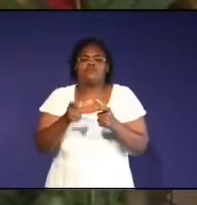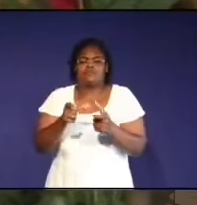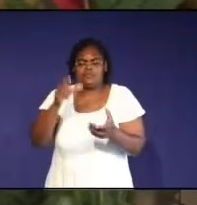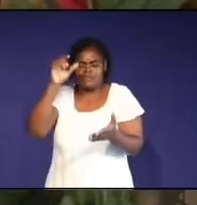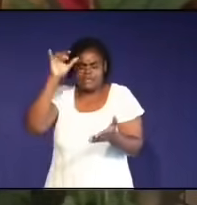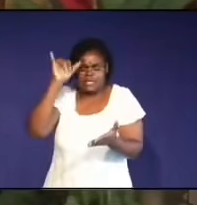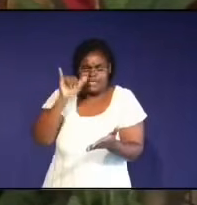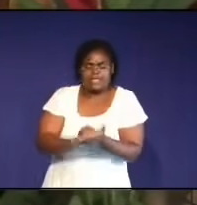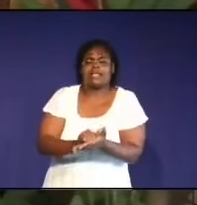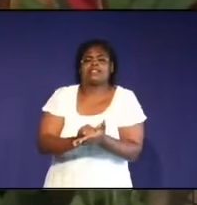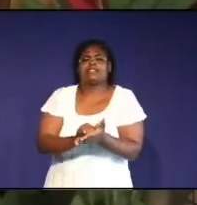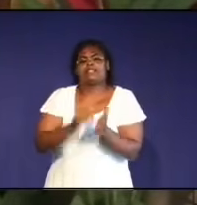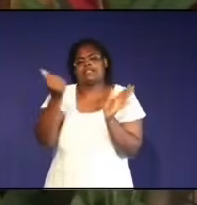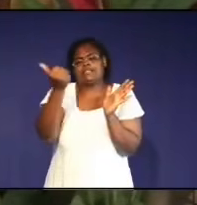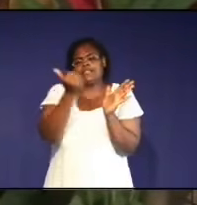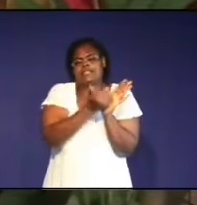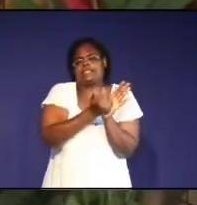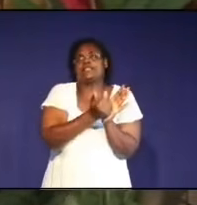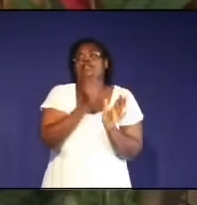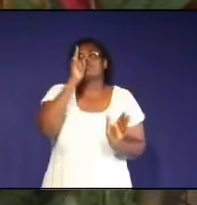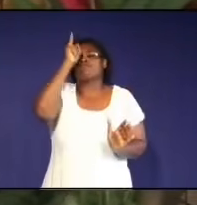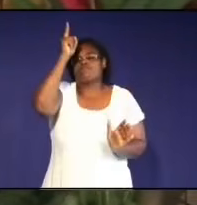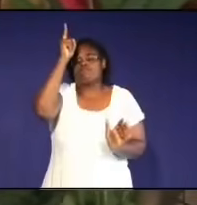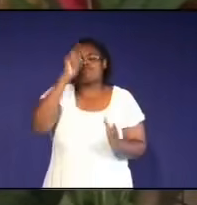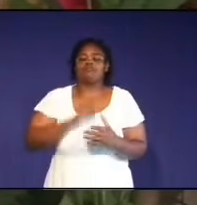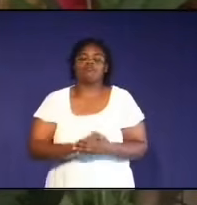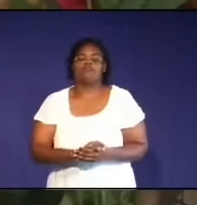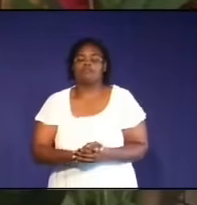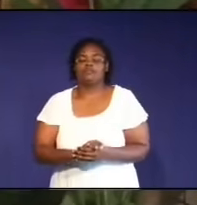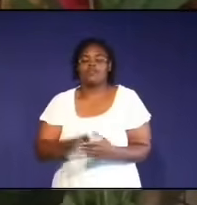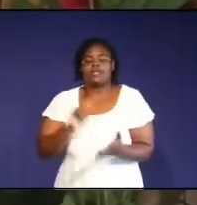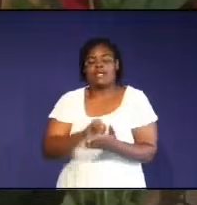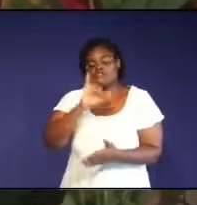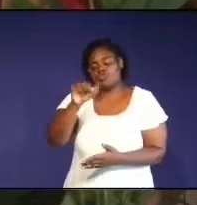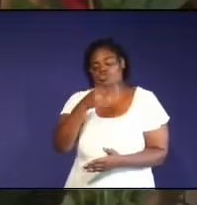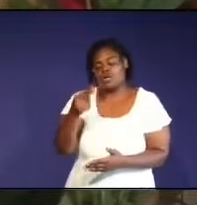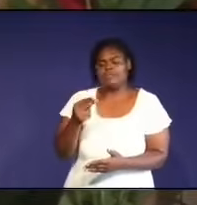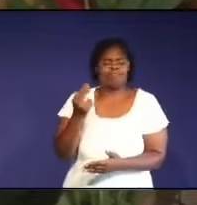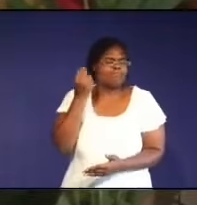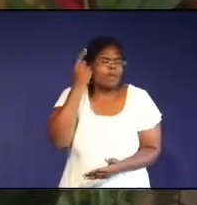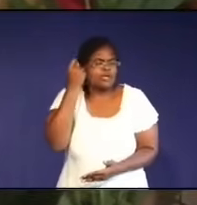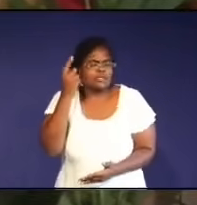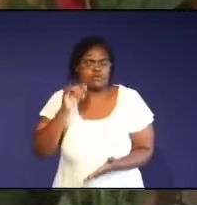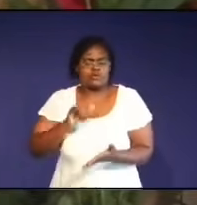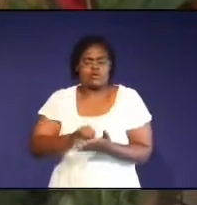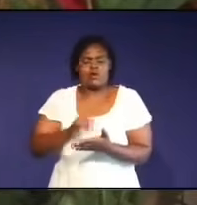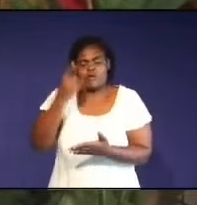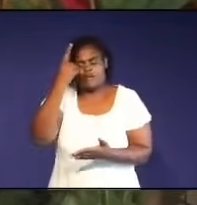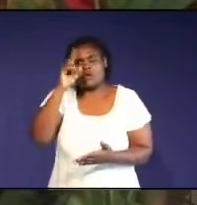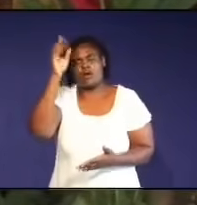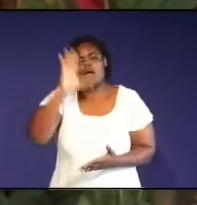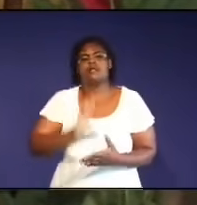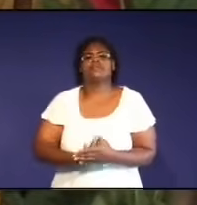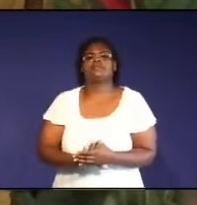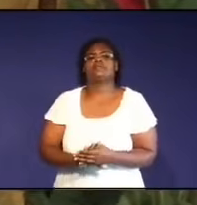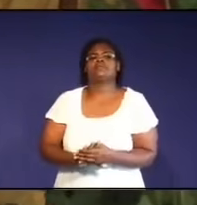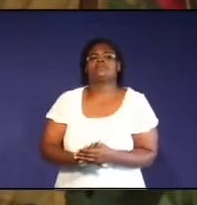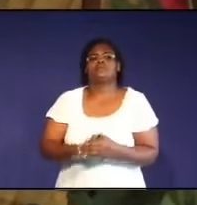That's the seal that John could identify with. So the prophet,